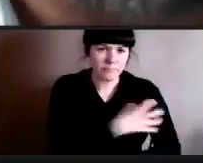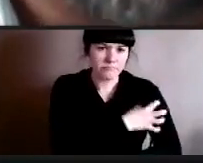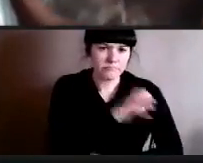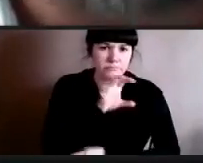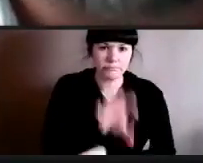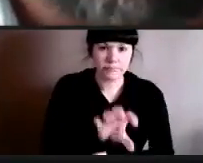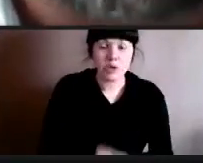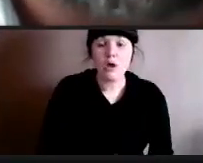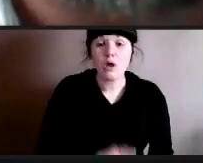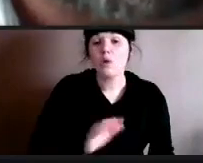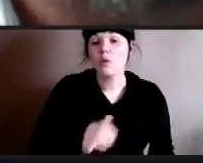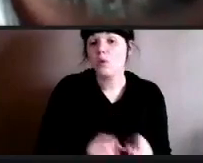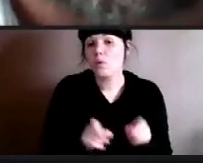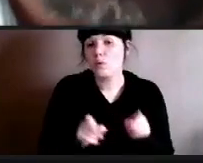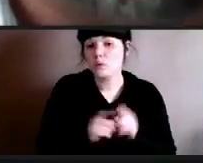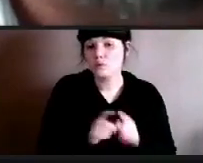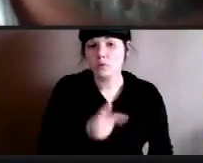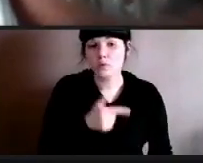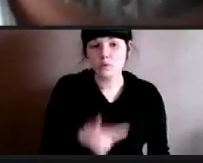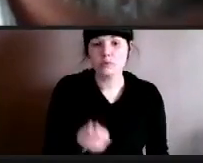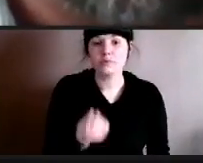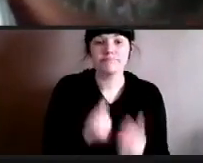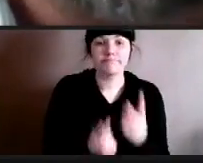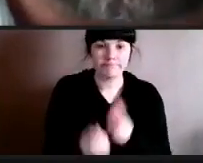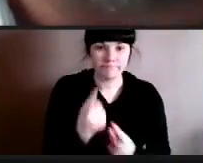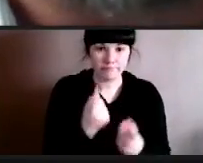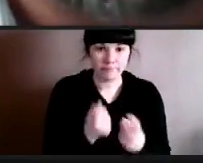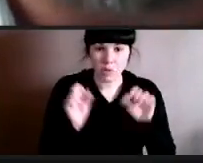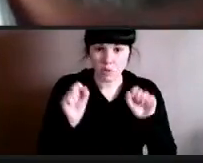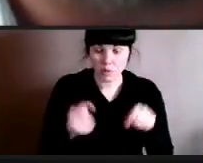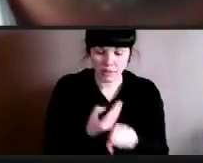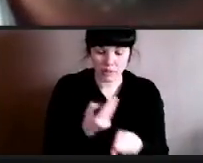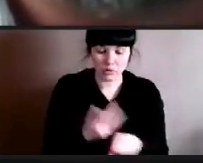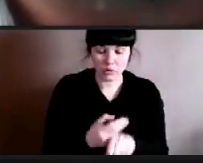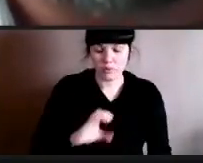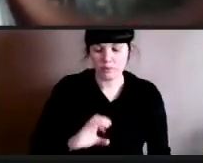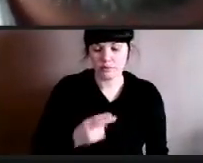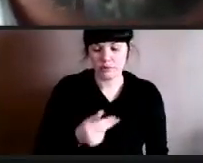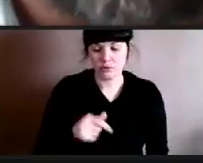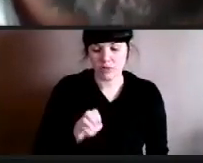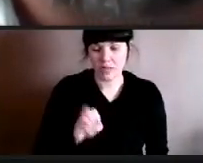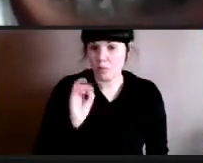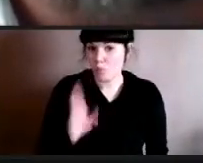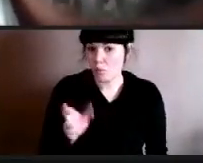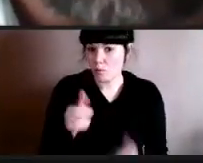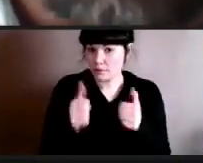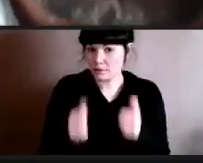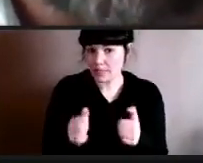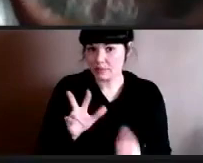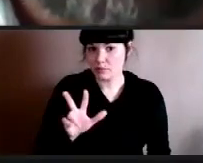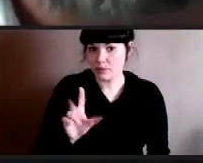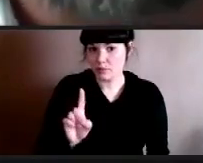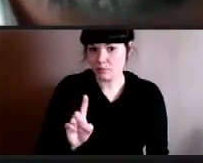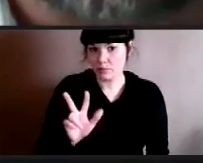fun. So to ask your questions, please use the chat on Facebook or text your questions to